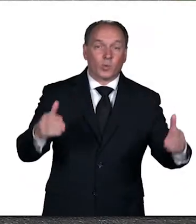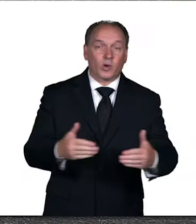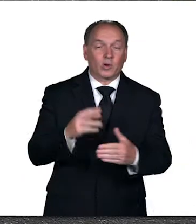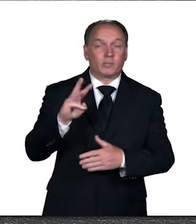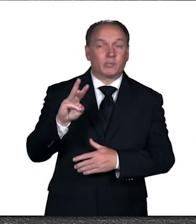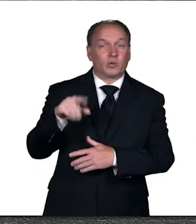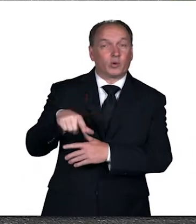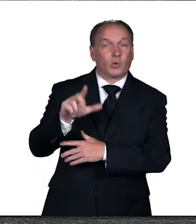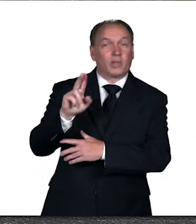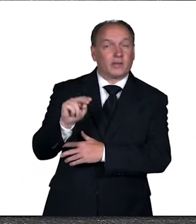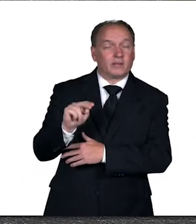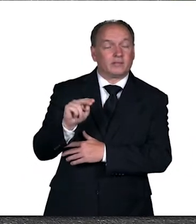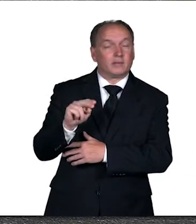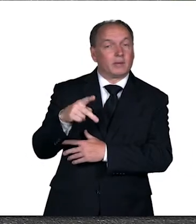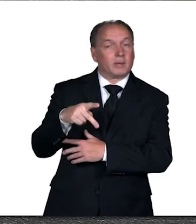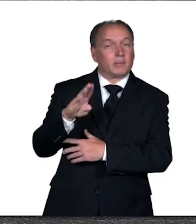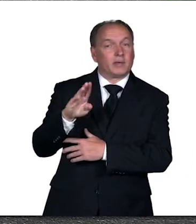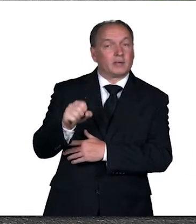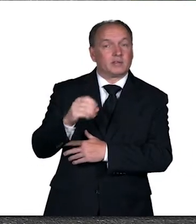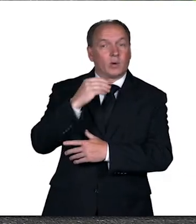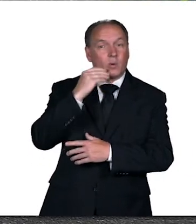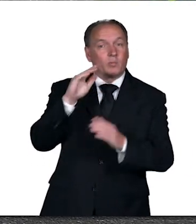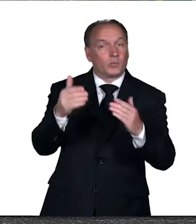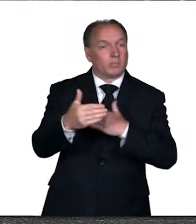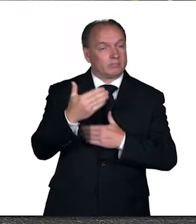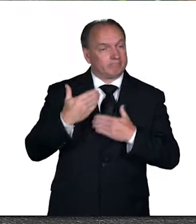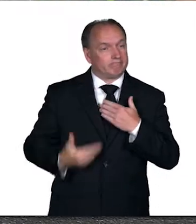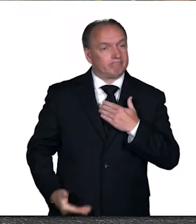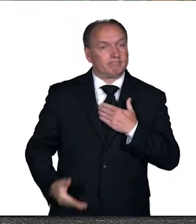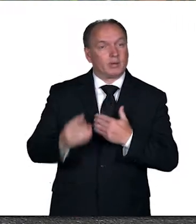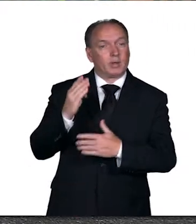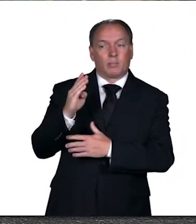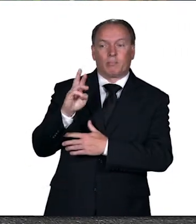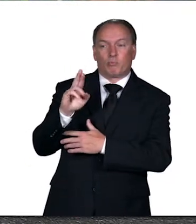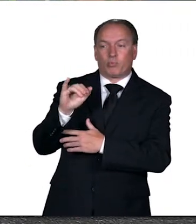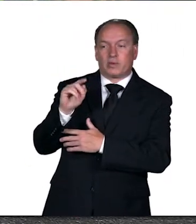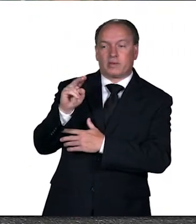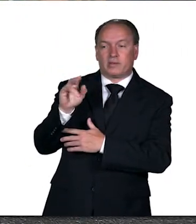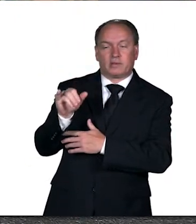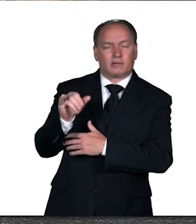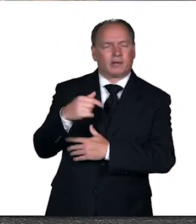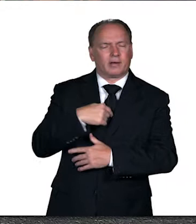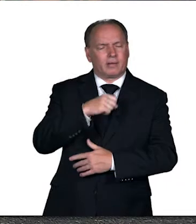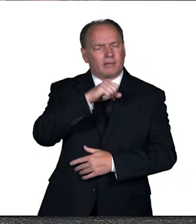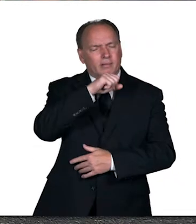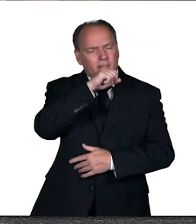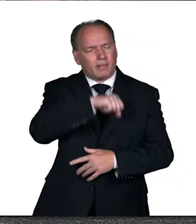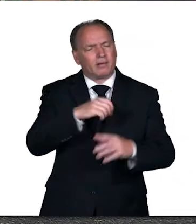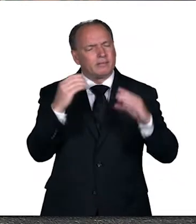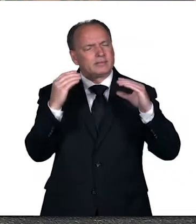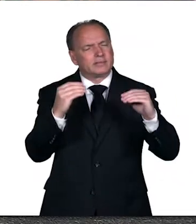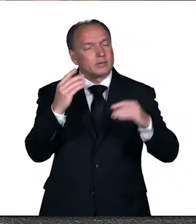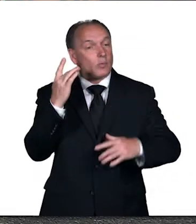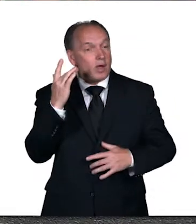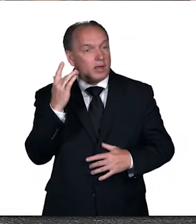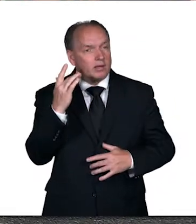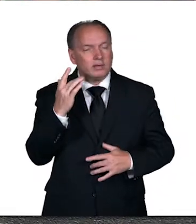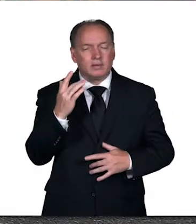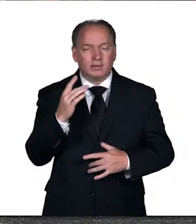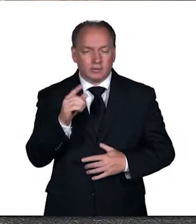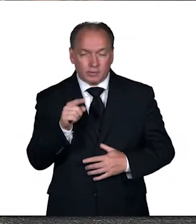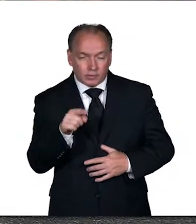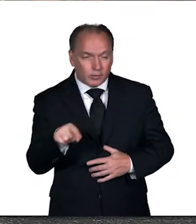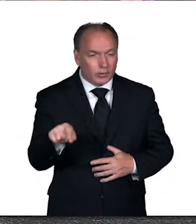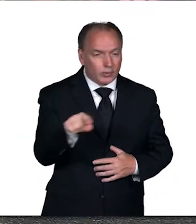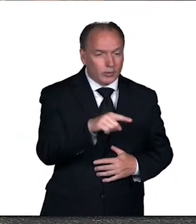Welcome to WQLN PBS Homeroom. My name is Miss Brittany, and one reason I love to teach is to ignite a